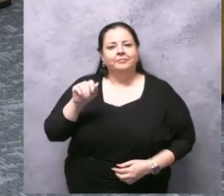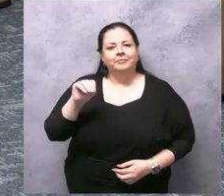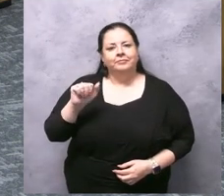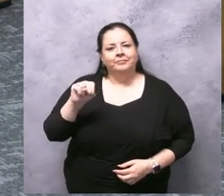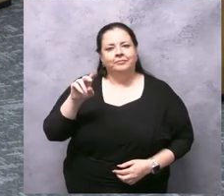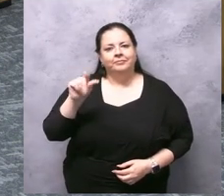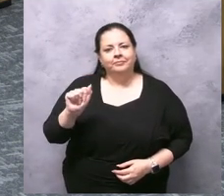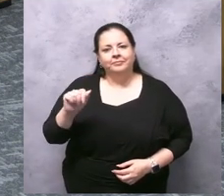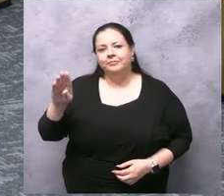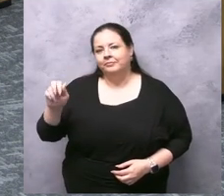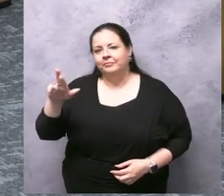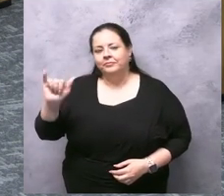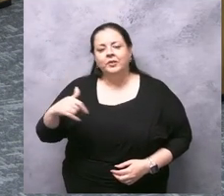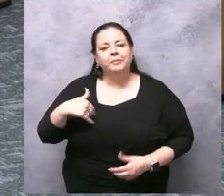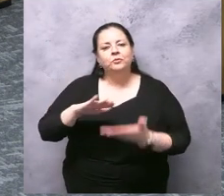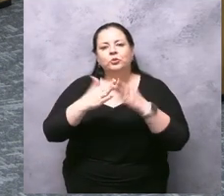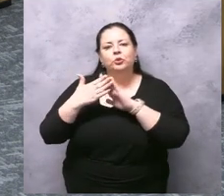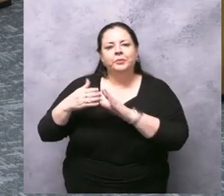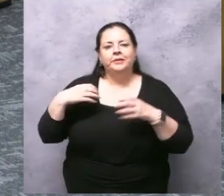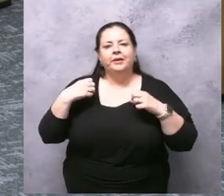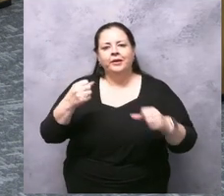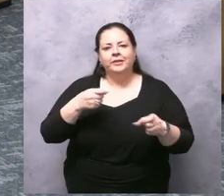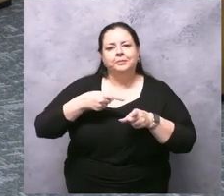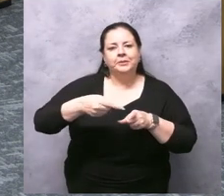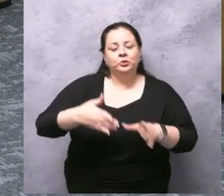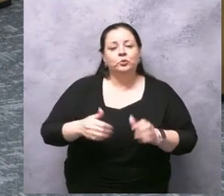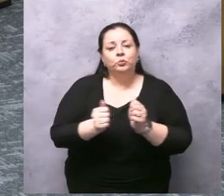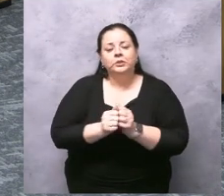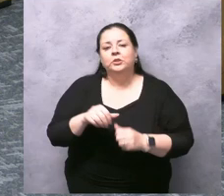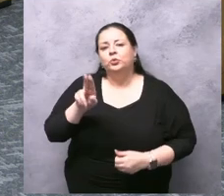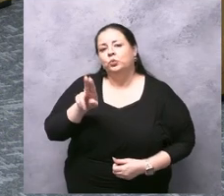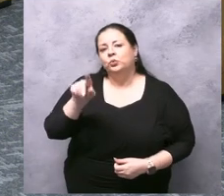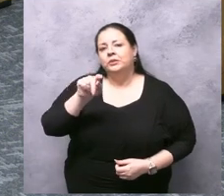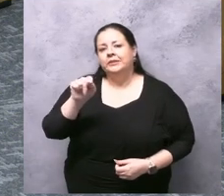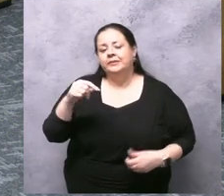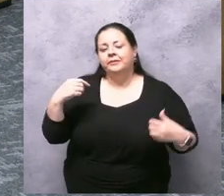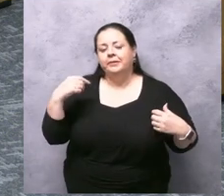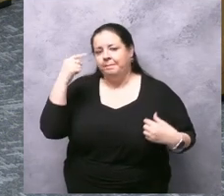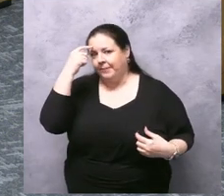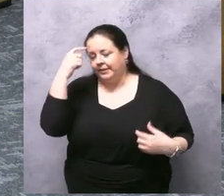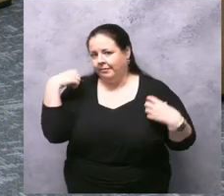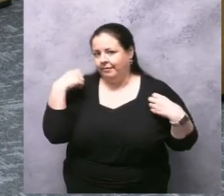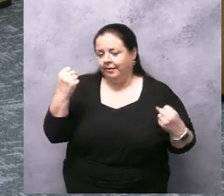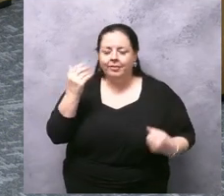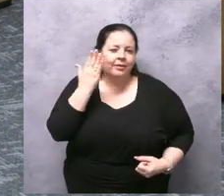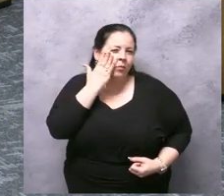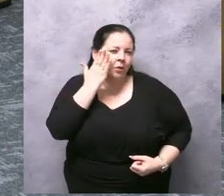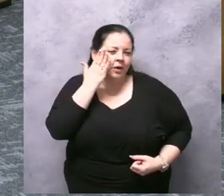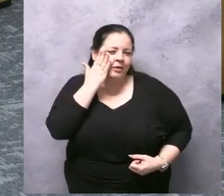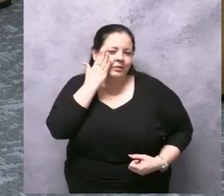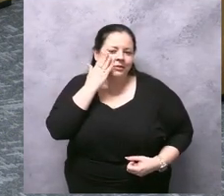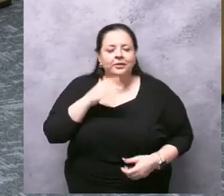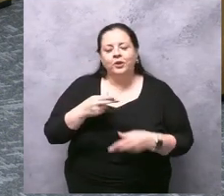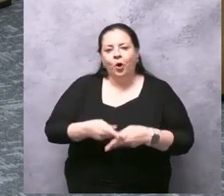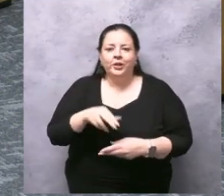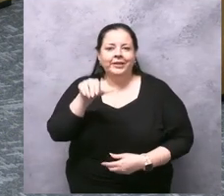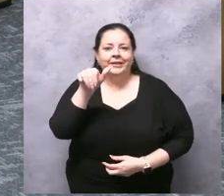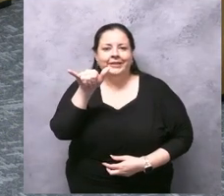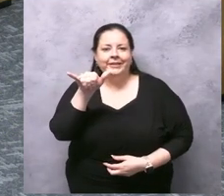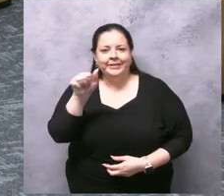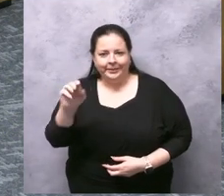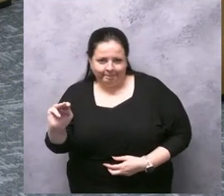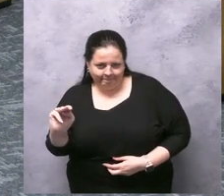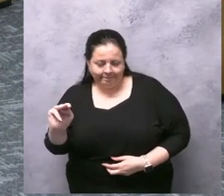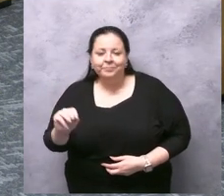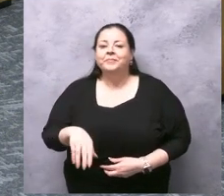I'm a community health education specialist with UT Health's Youth Aware of Mental Health Program, otherwise known as YAM.